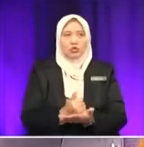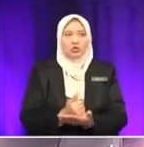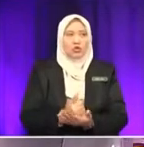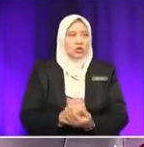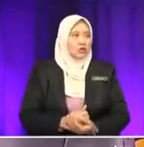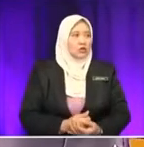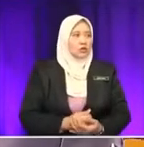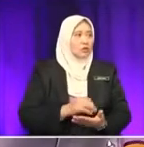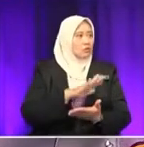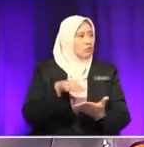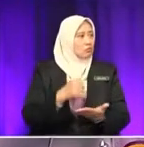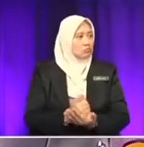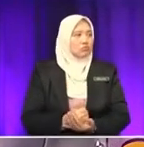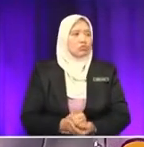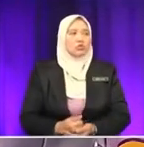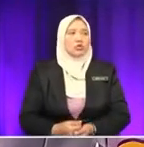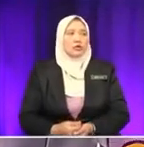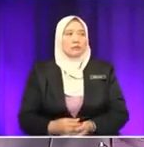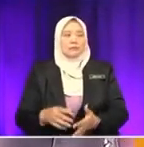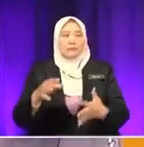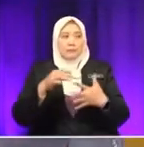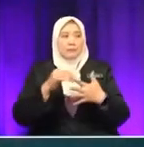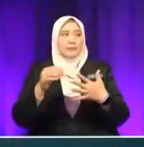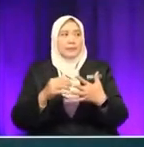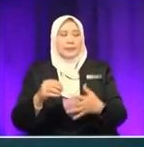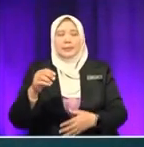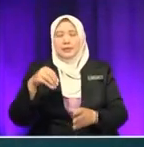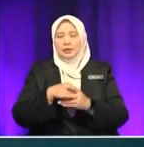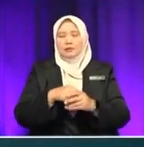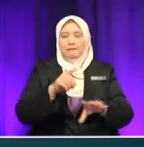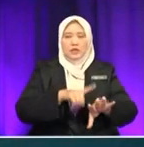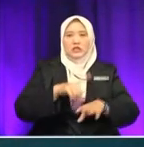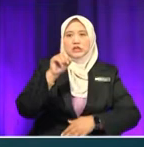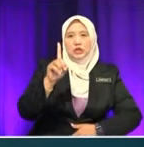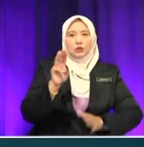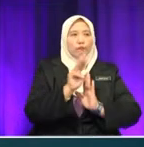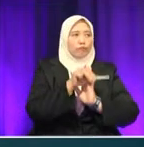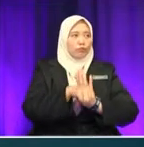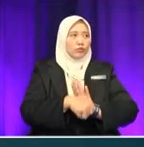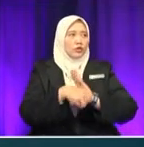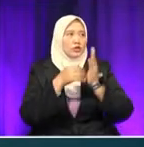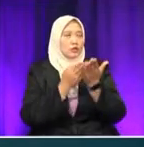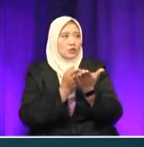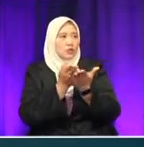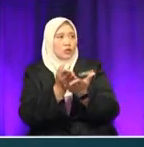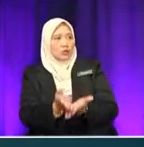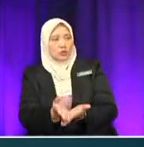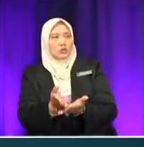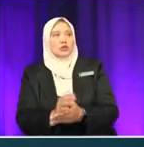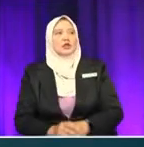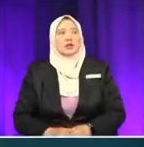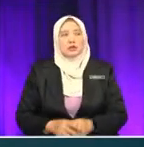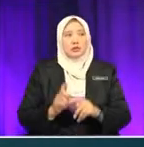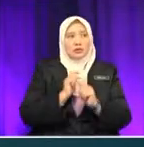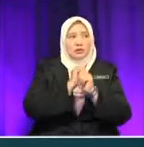all in 3 minutes. So the next part is, of course, they need to explain their choices with reasons. Mm-hmm. After all, you'll be